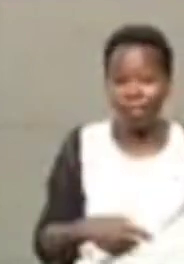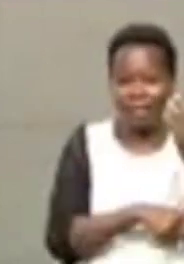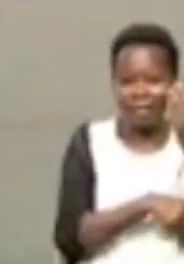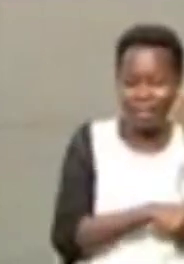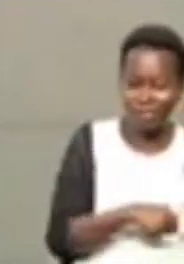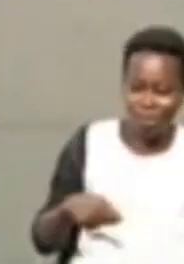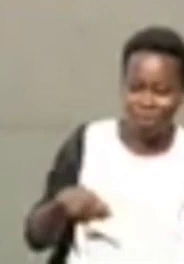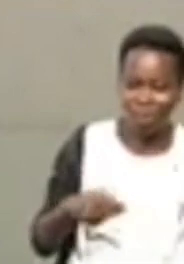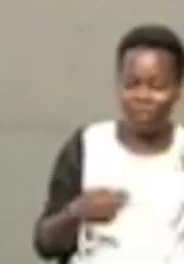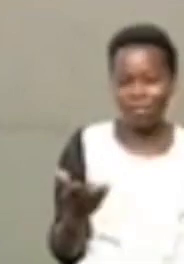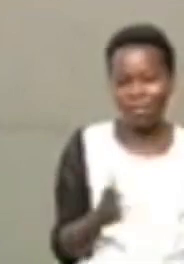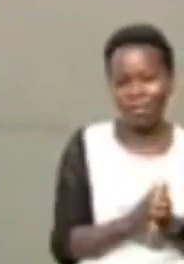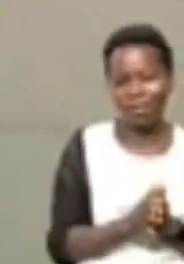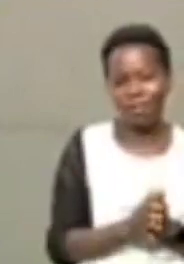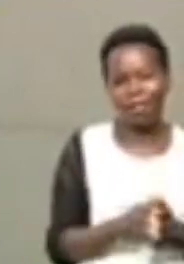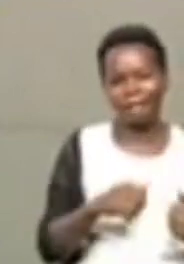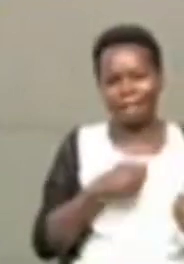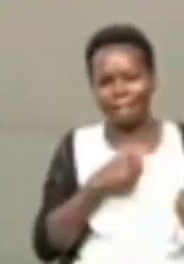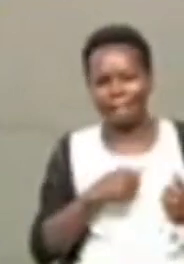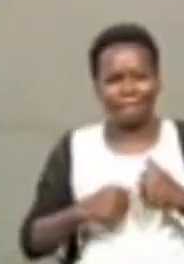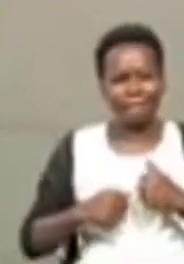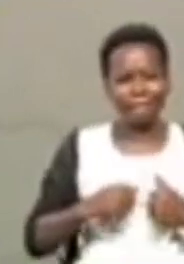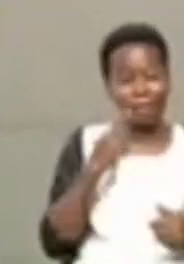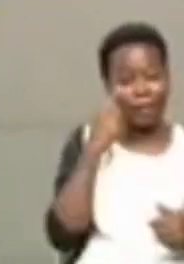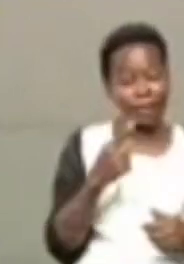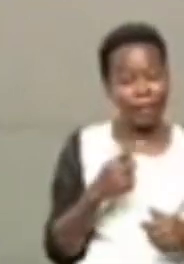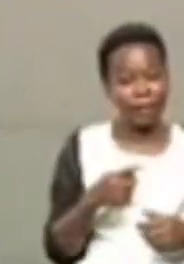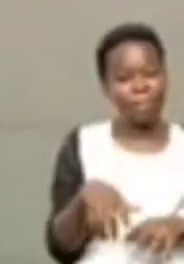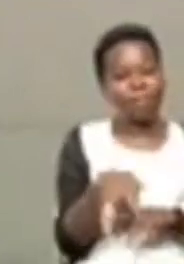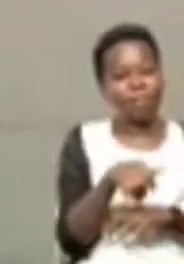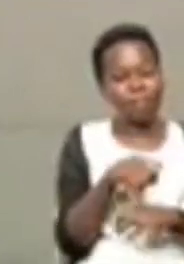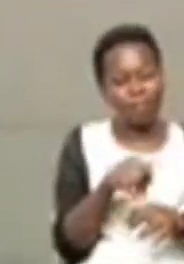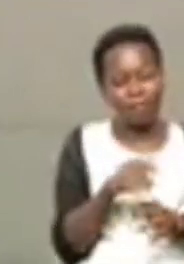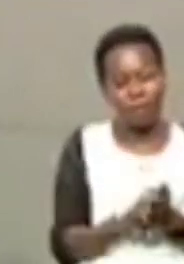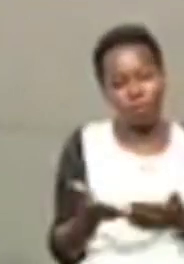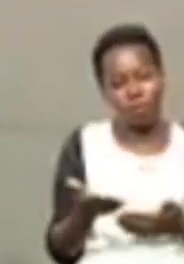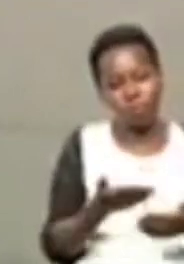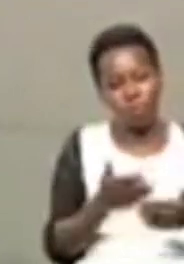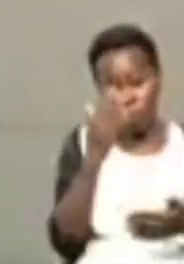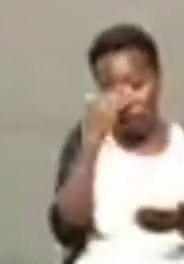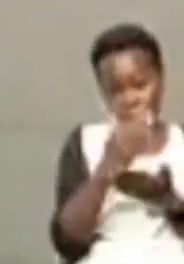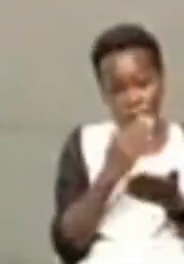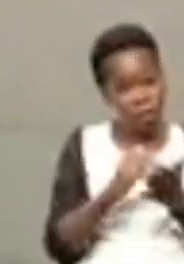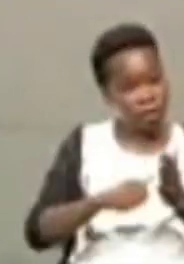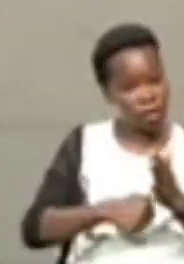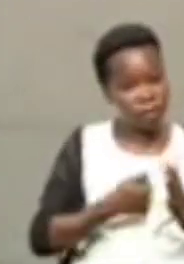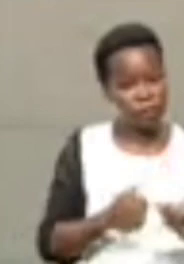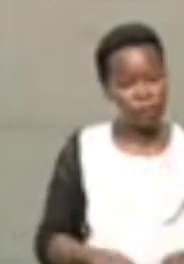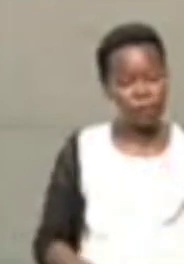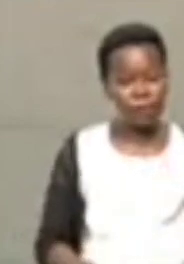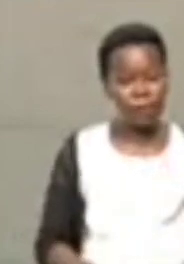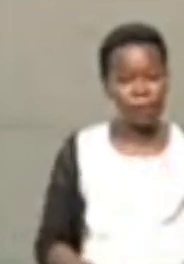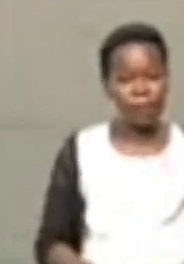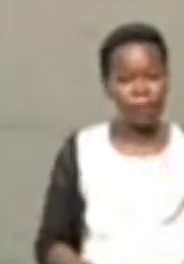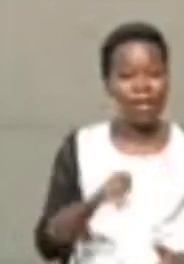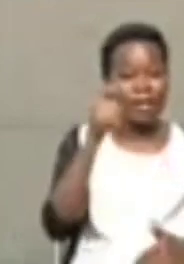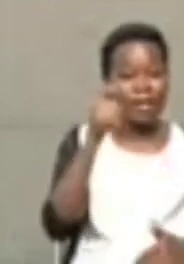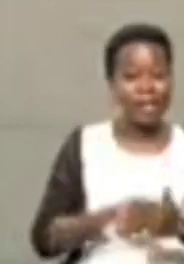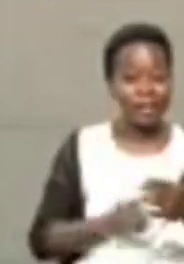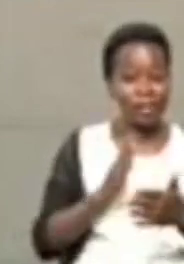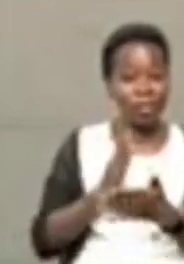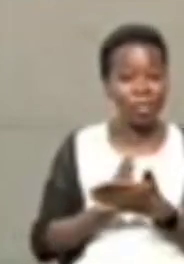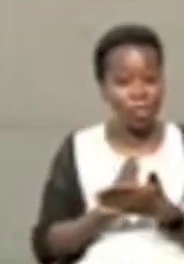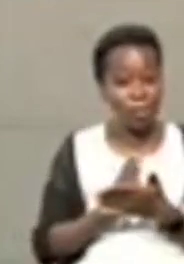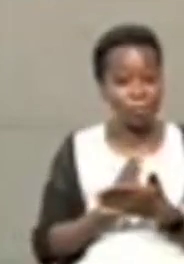stolen. And so there's a real struggle. And that's why you struggle to engage with them because of these issues. Tax waivers.